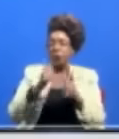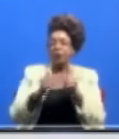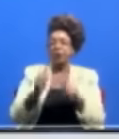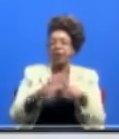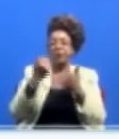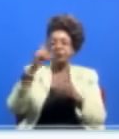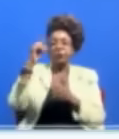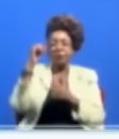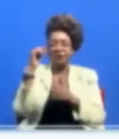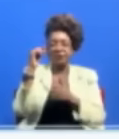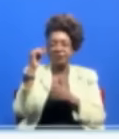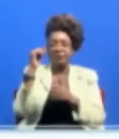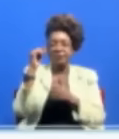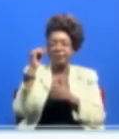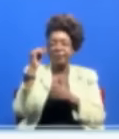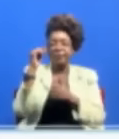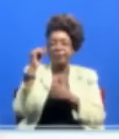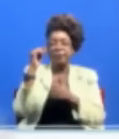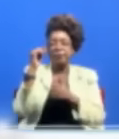in Mombasa.